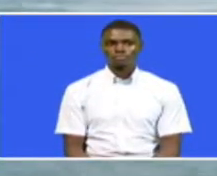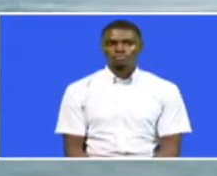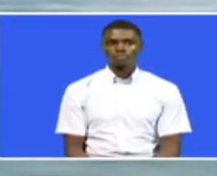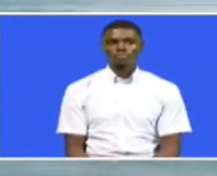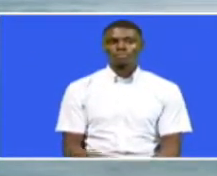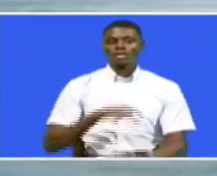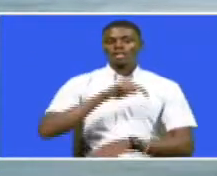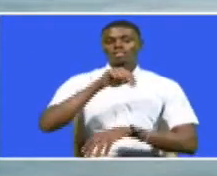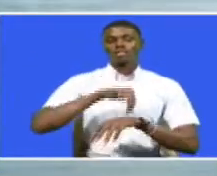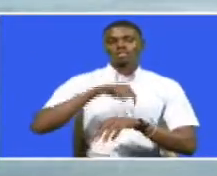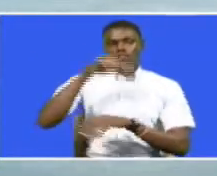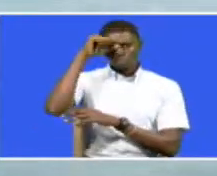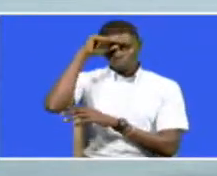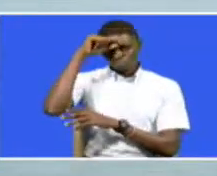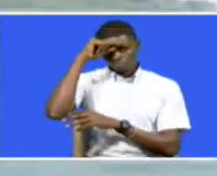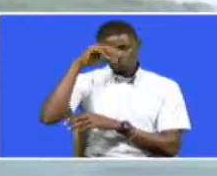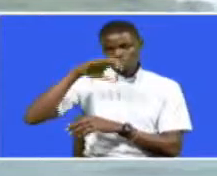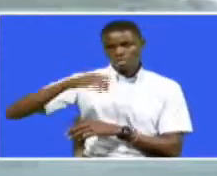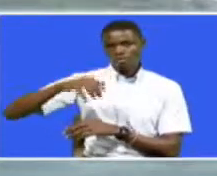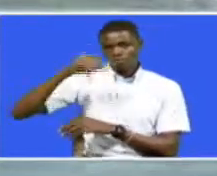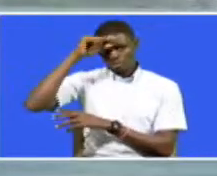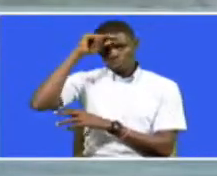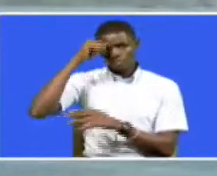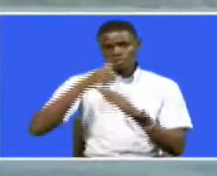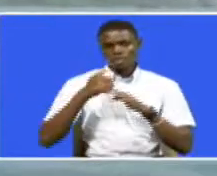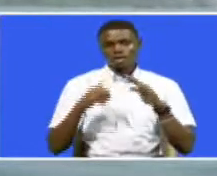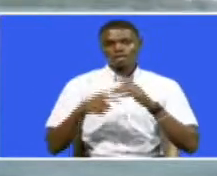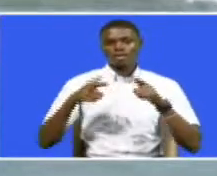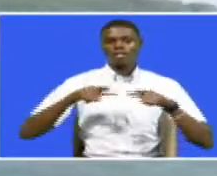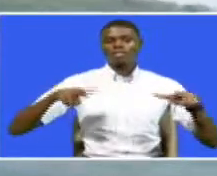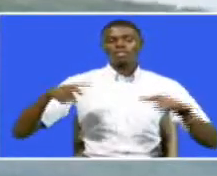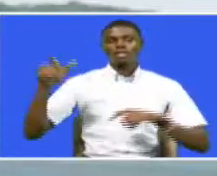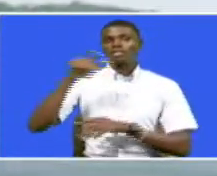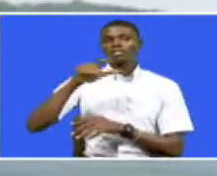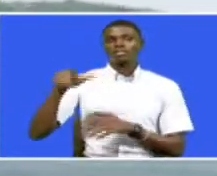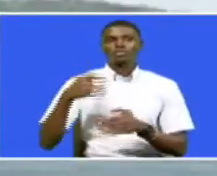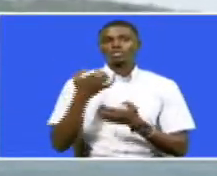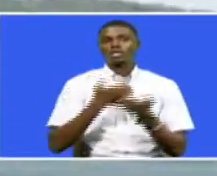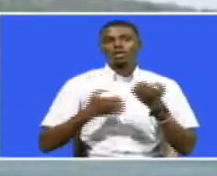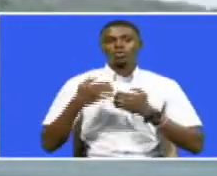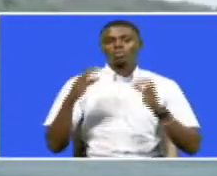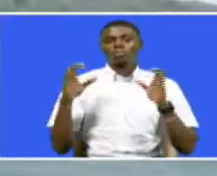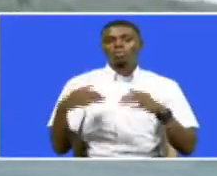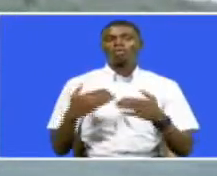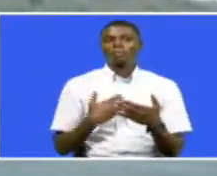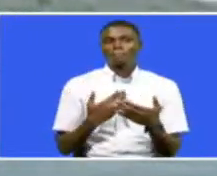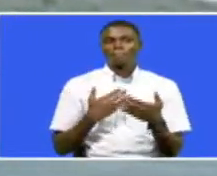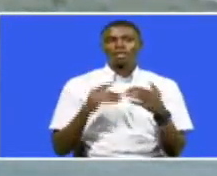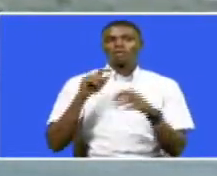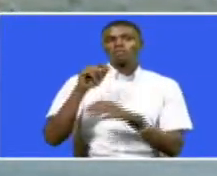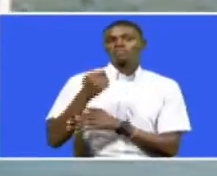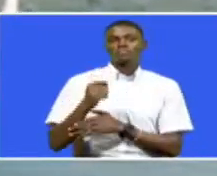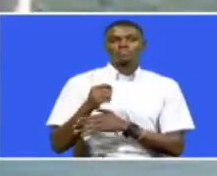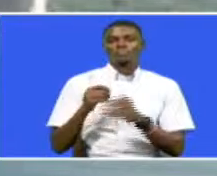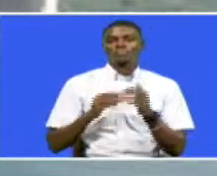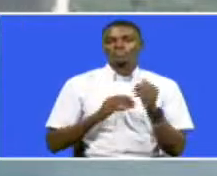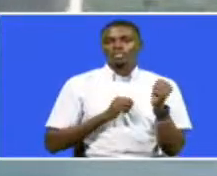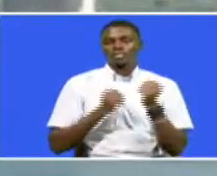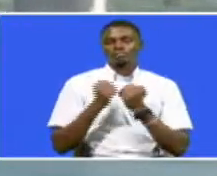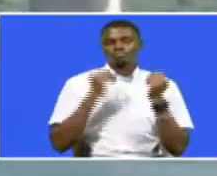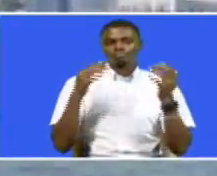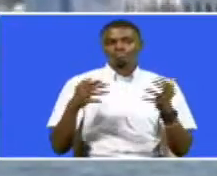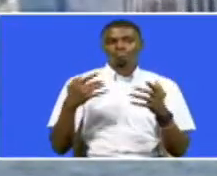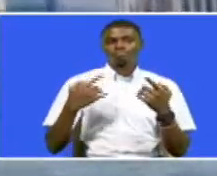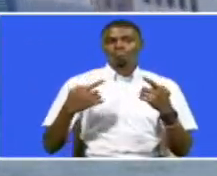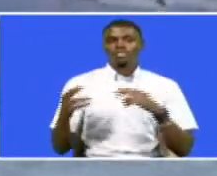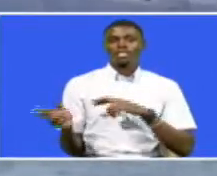The national government, county governments under the Lake Region Economic Block are the key drivers for the revival of Lake Victoria